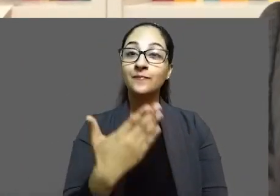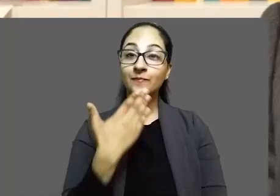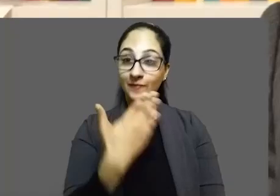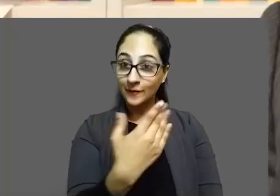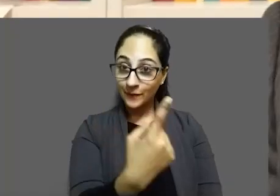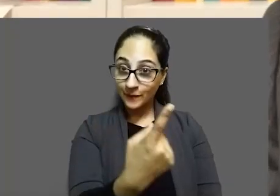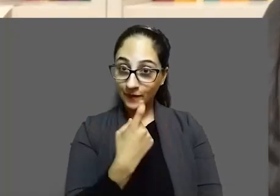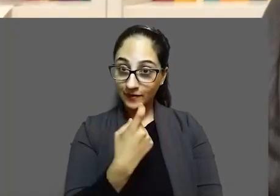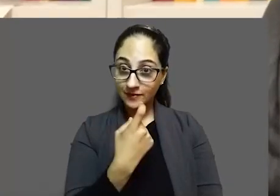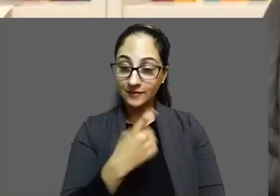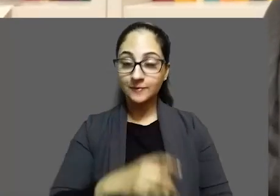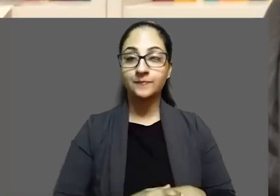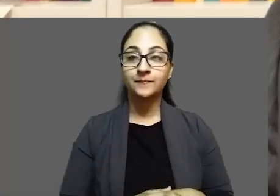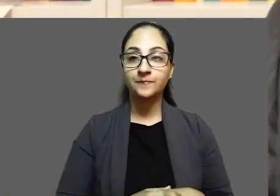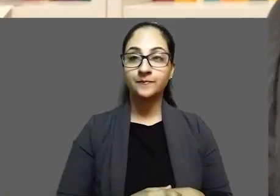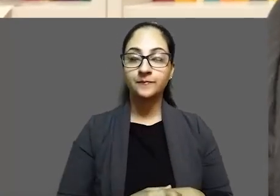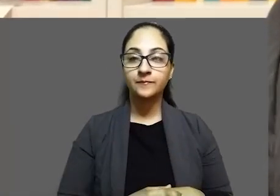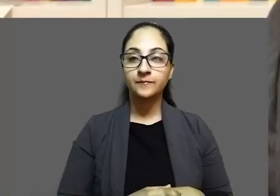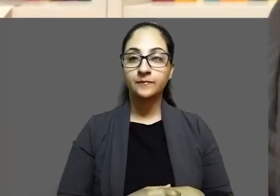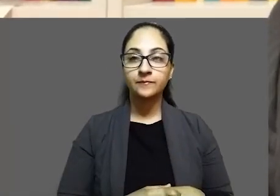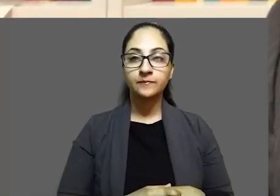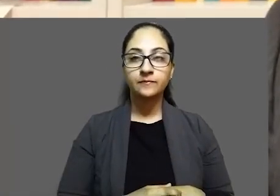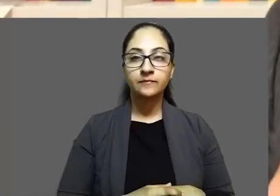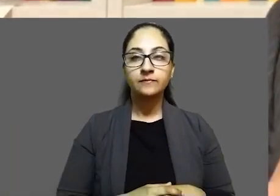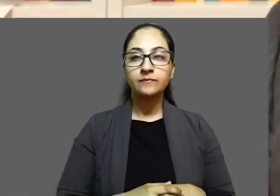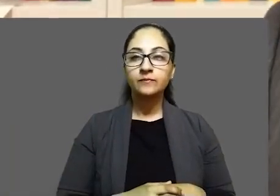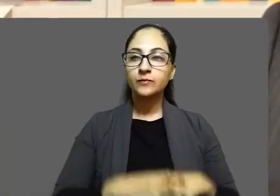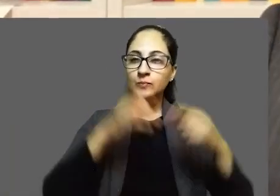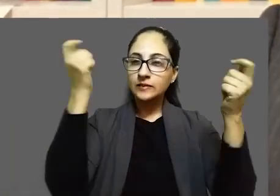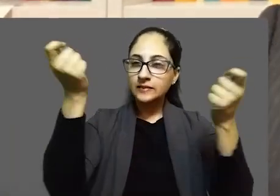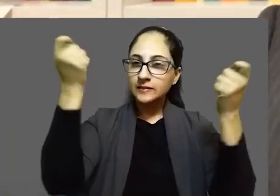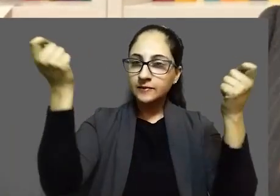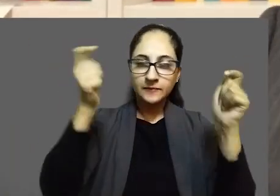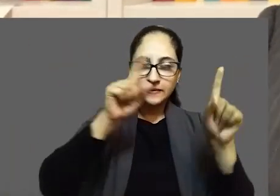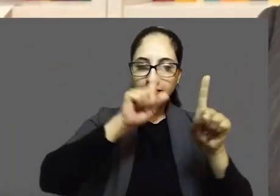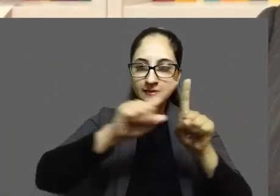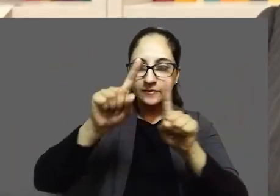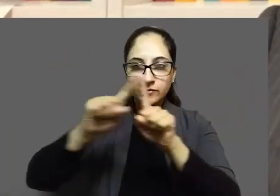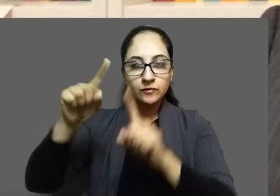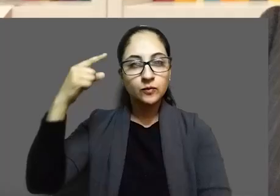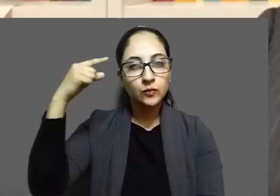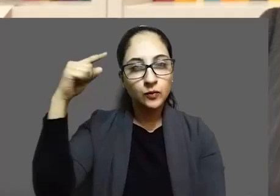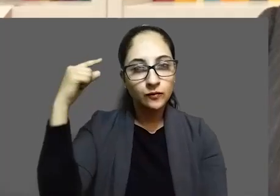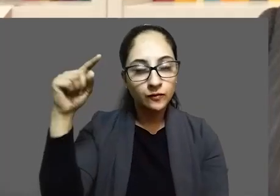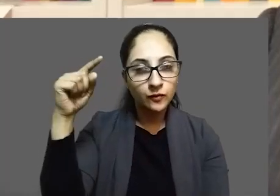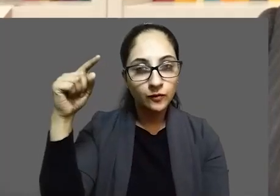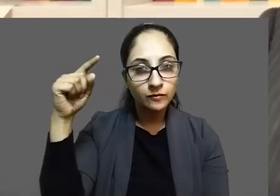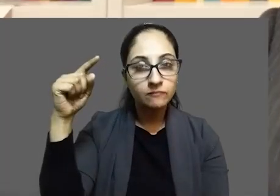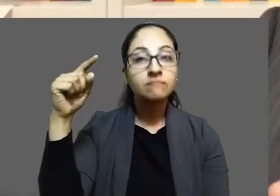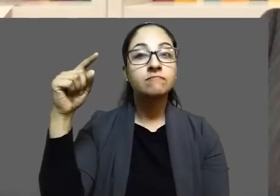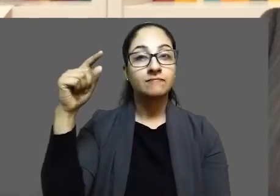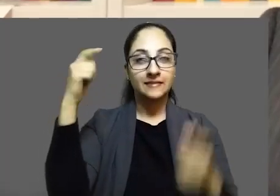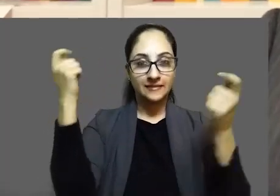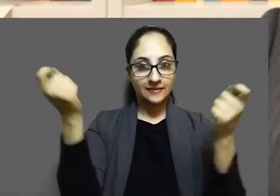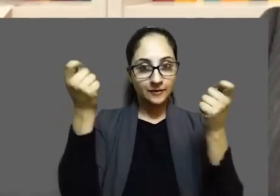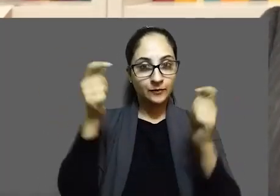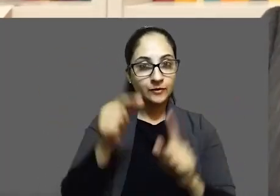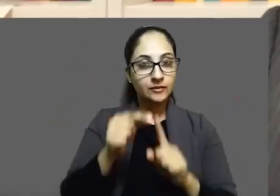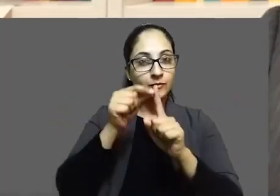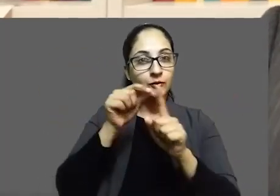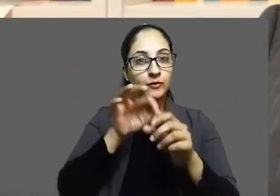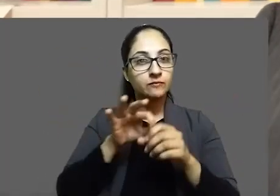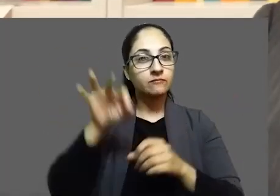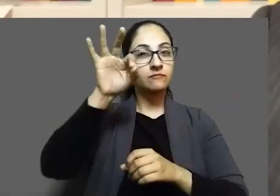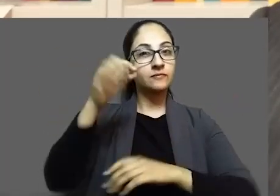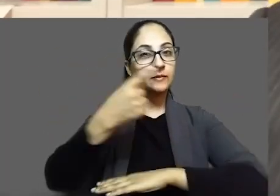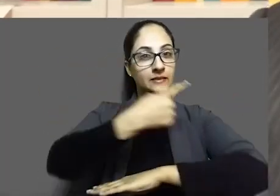right off the bat. When we think about why we celebrate our holidays, right? The word holidays comes from holy days. These are